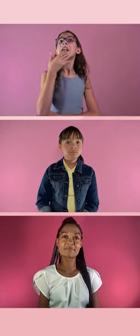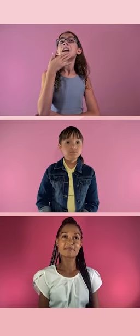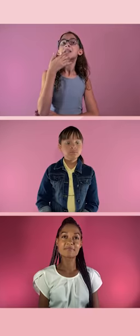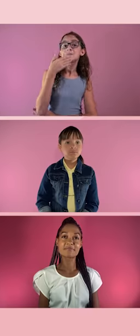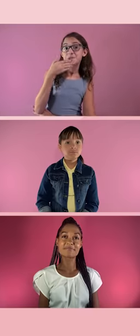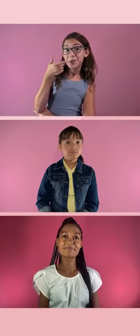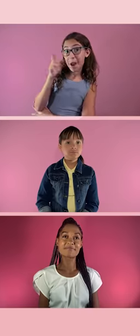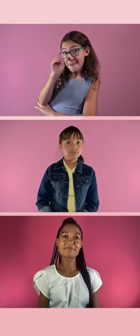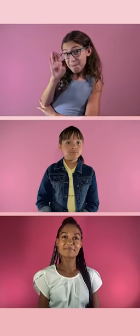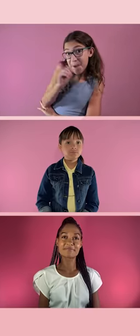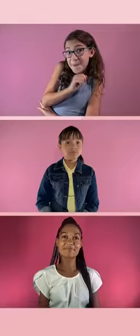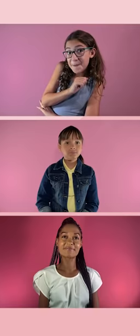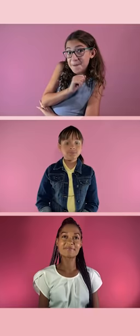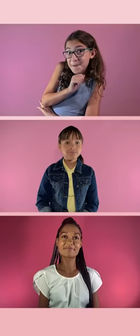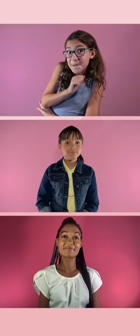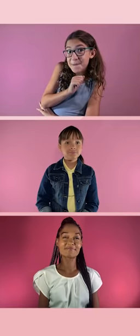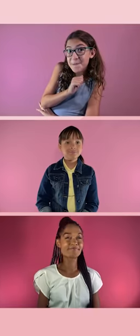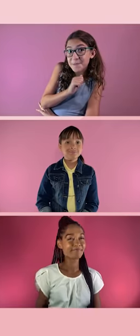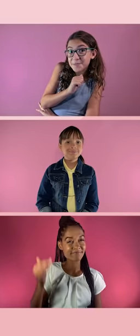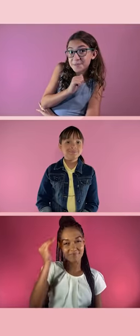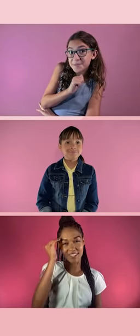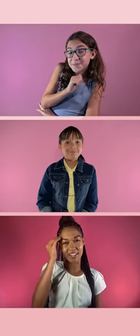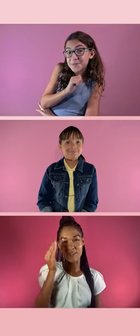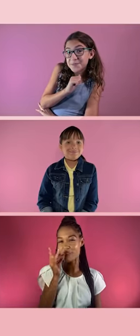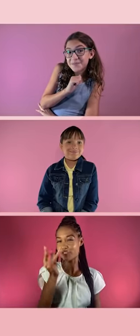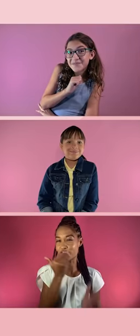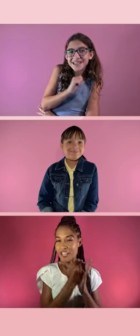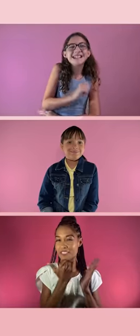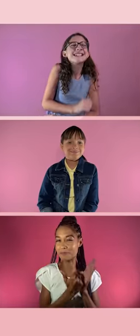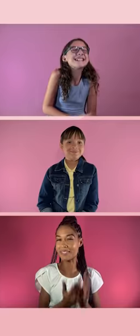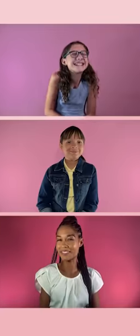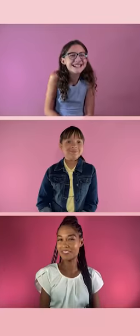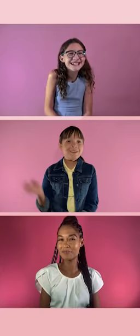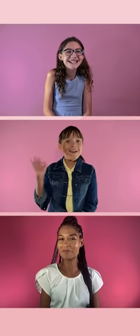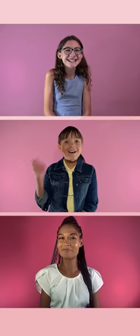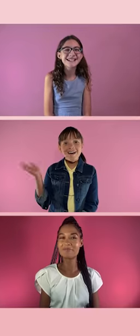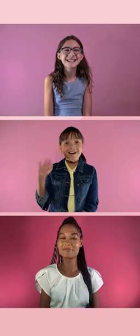I'm thinking gumbo? I think I might know a good recipe.